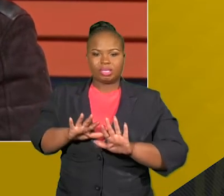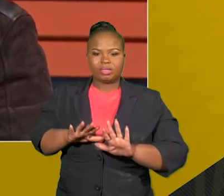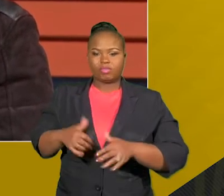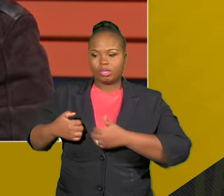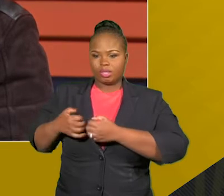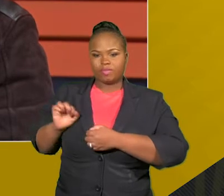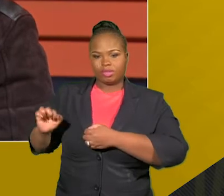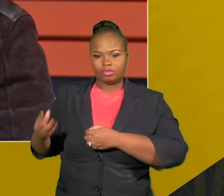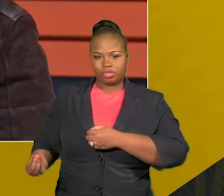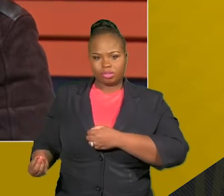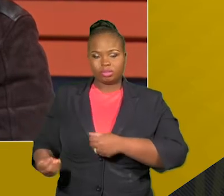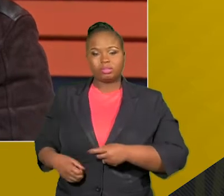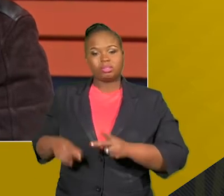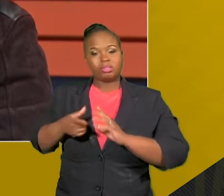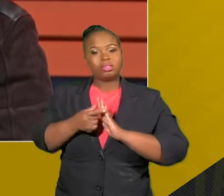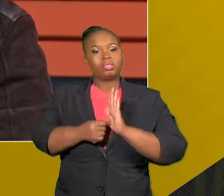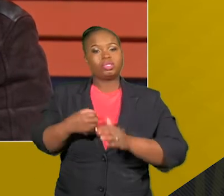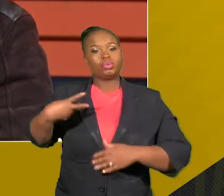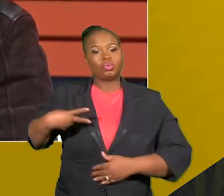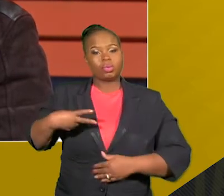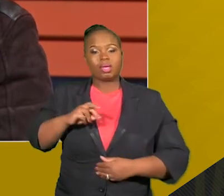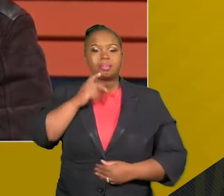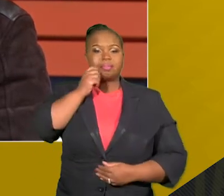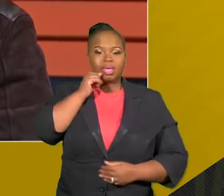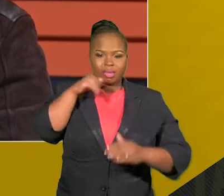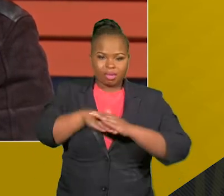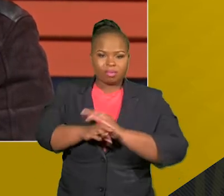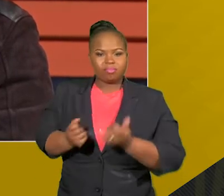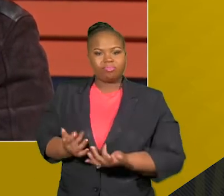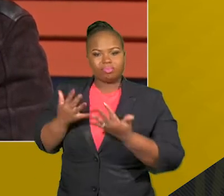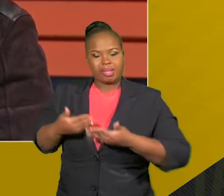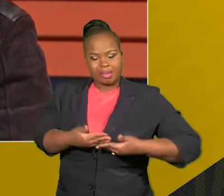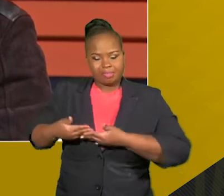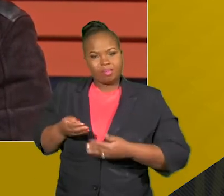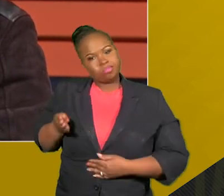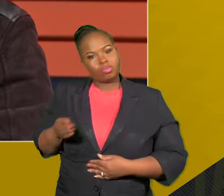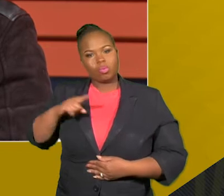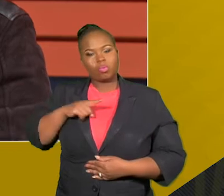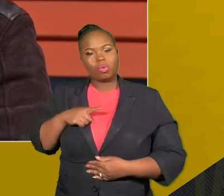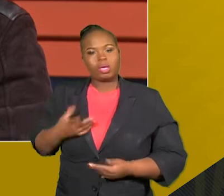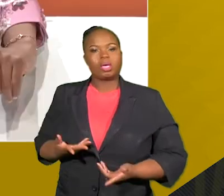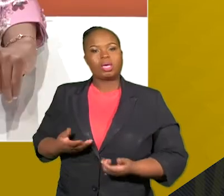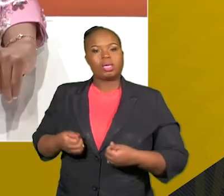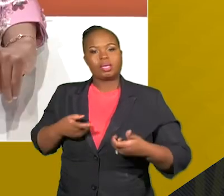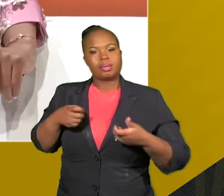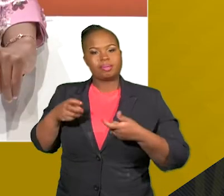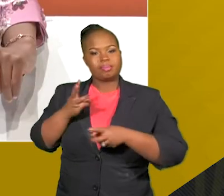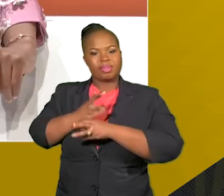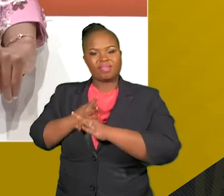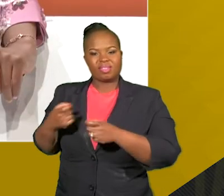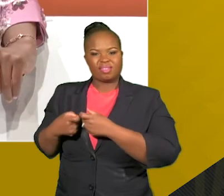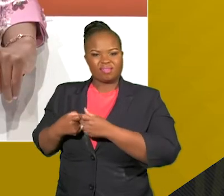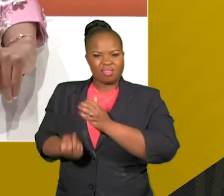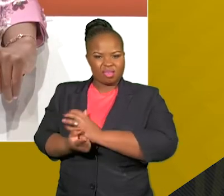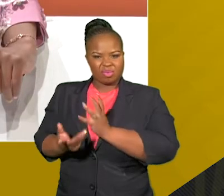yakhe. Ngay 2 kunendoda ebashisela endlini. Kune toddler phakathi because ilwa noma why. These things are